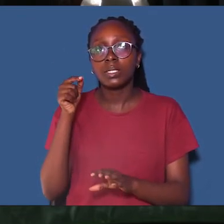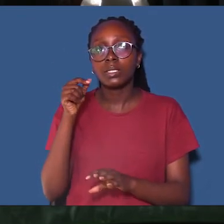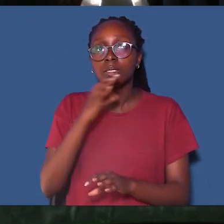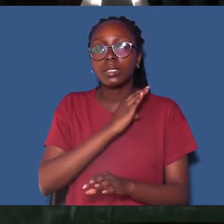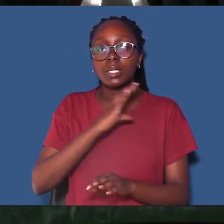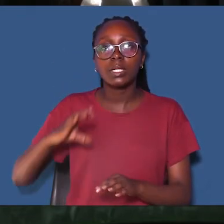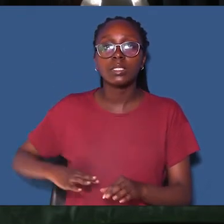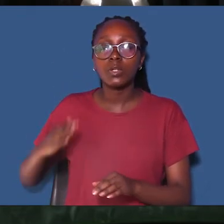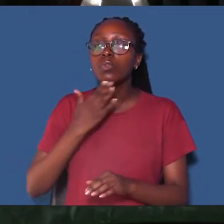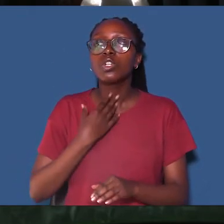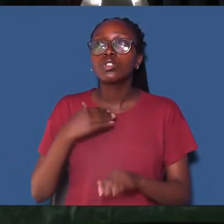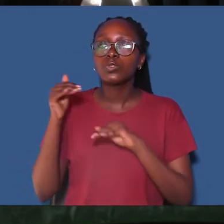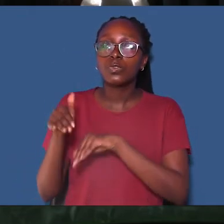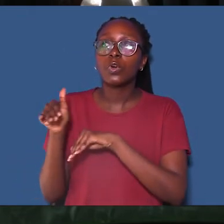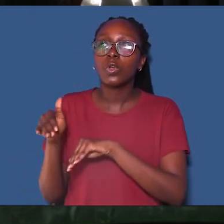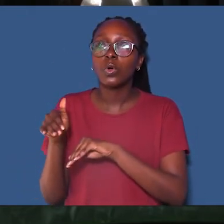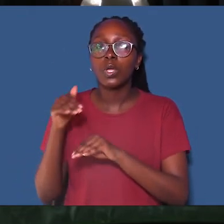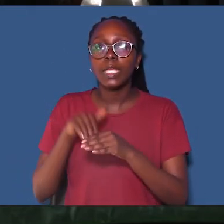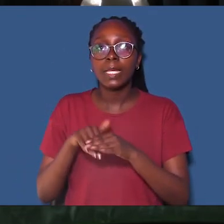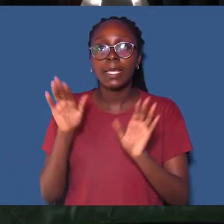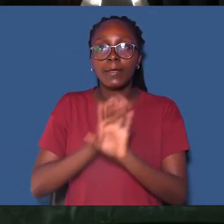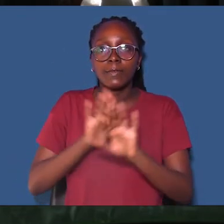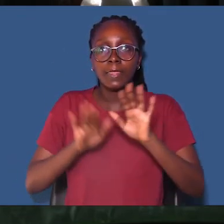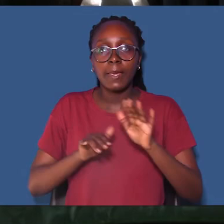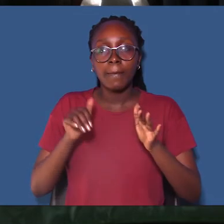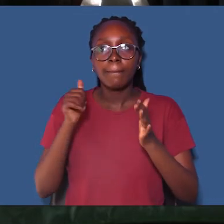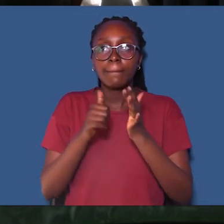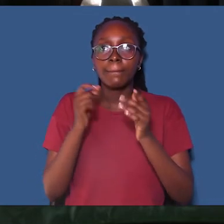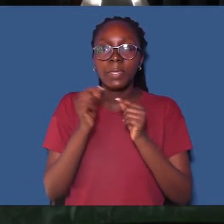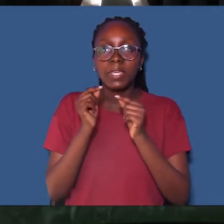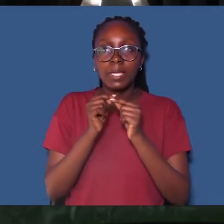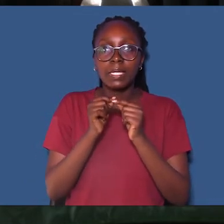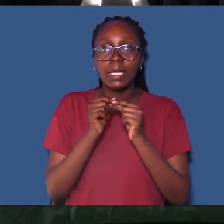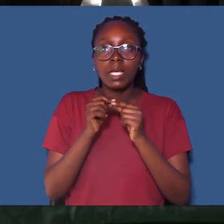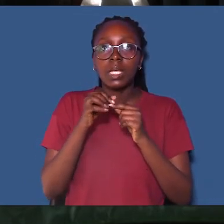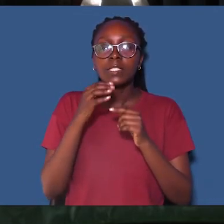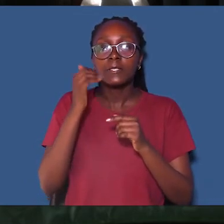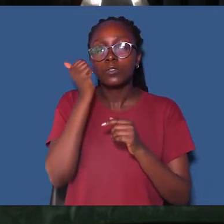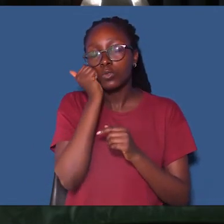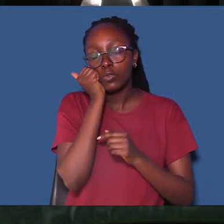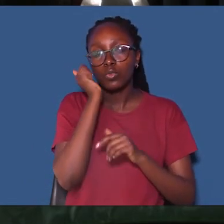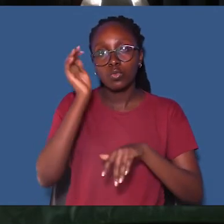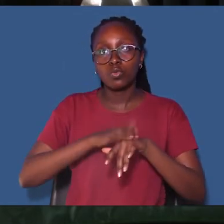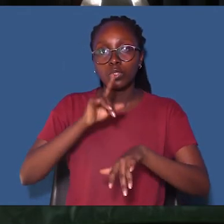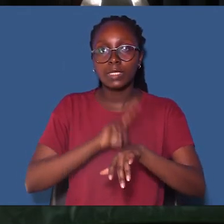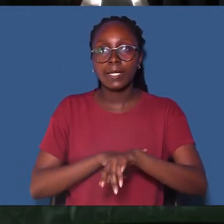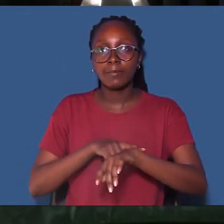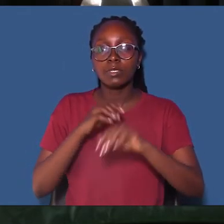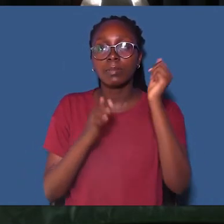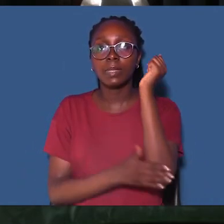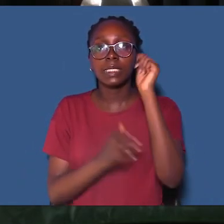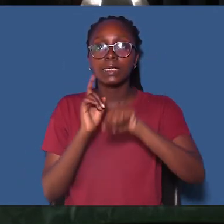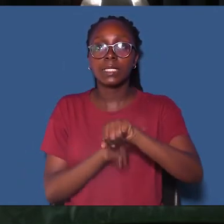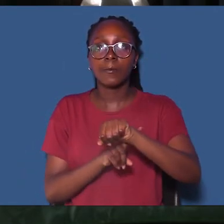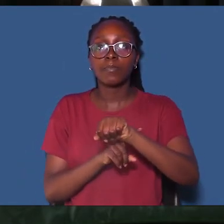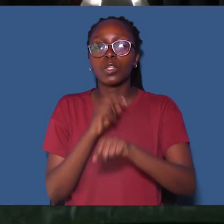matter what, in pain or sorrow, in good times or bad times. And so we